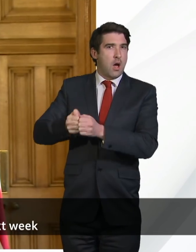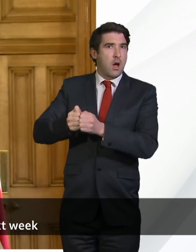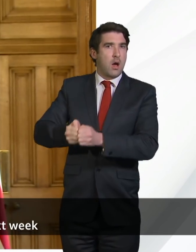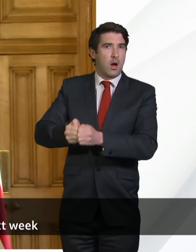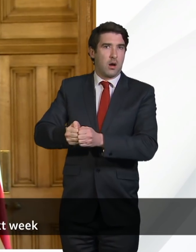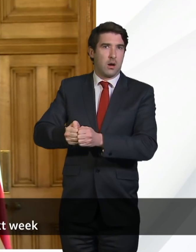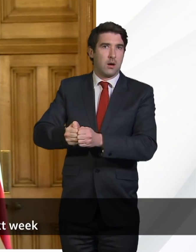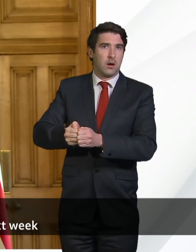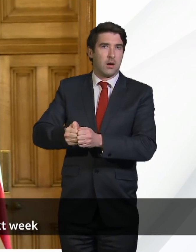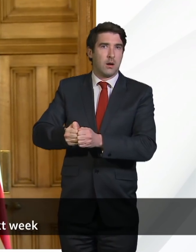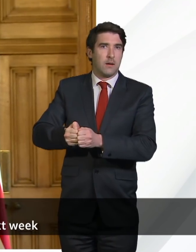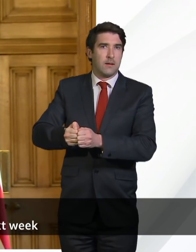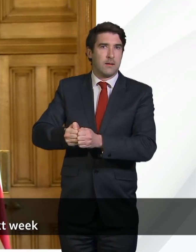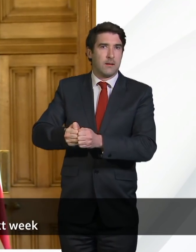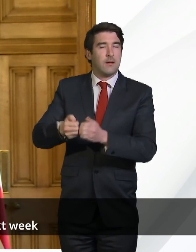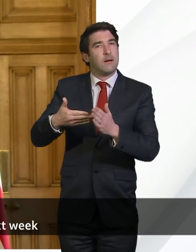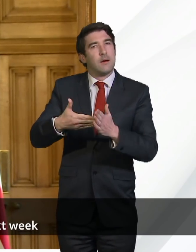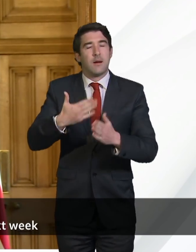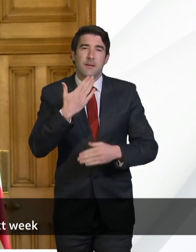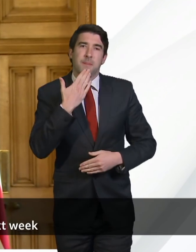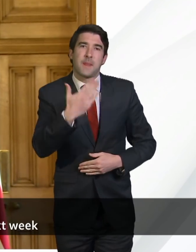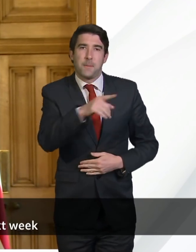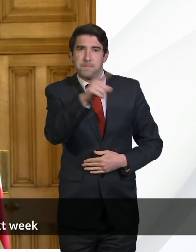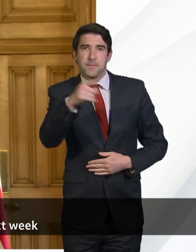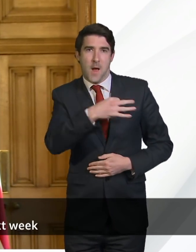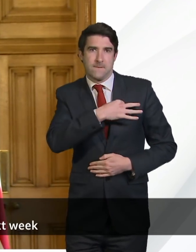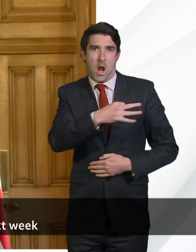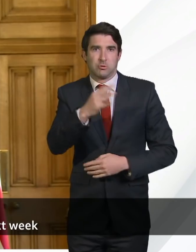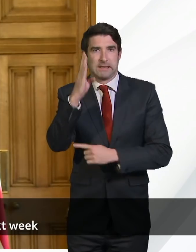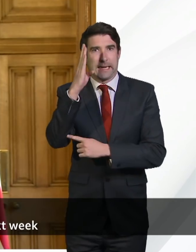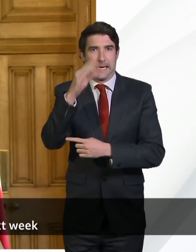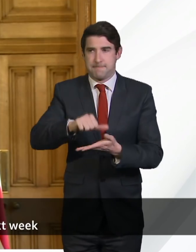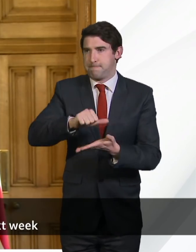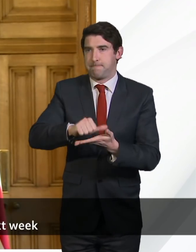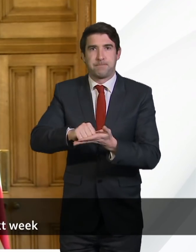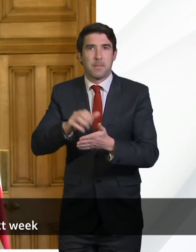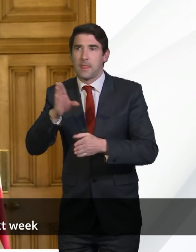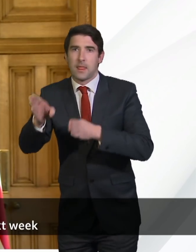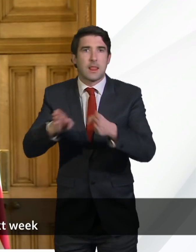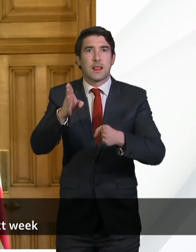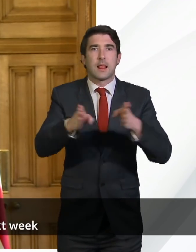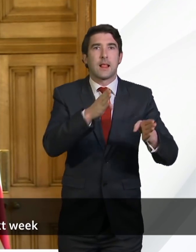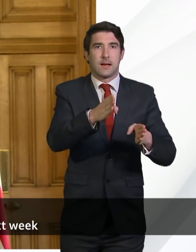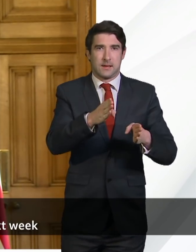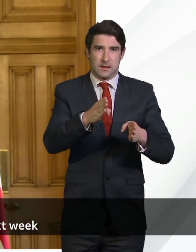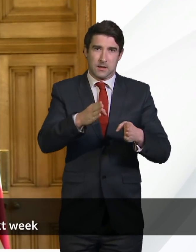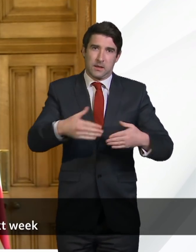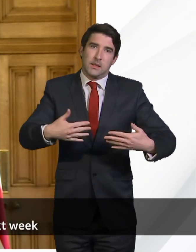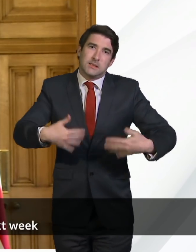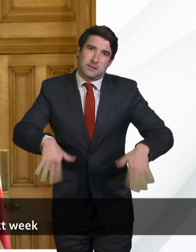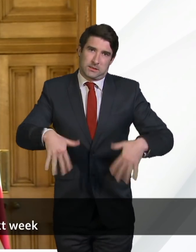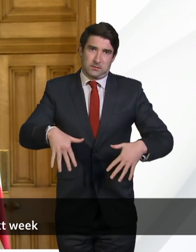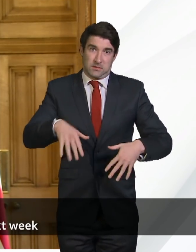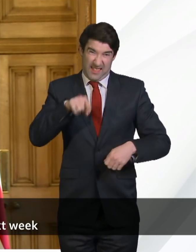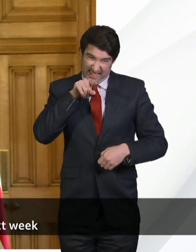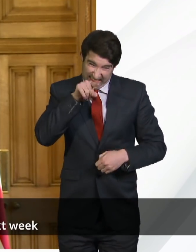Thank you to the volunteers who have stepped up across the country, whose big-hearted sense of responsibility defines British community spirit